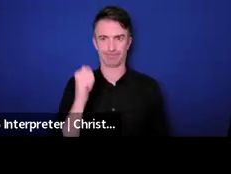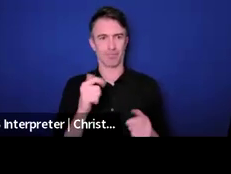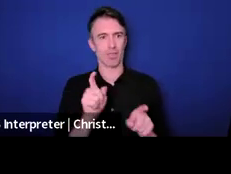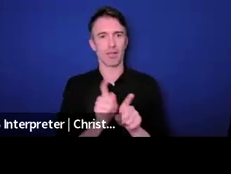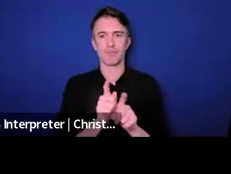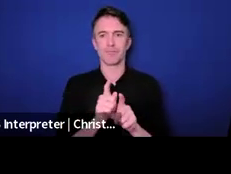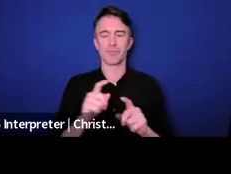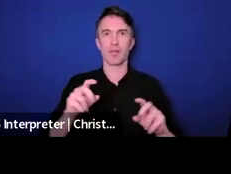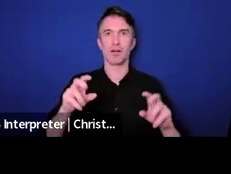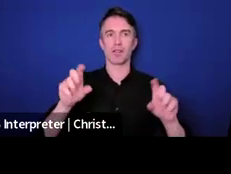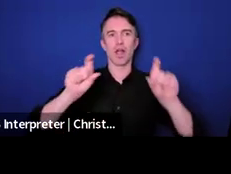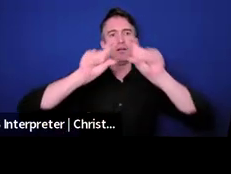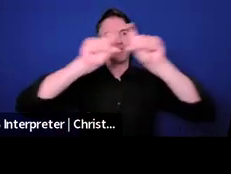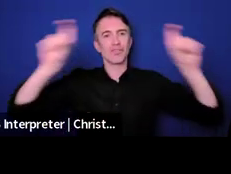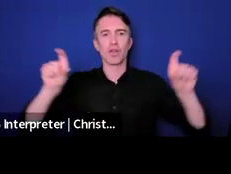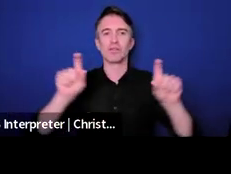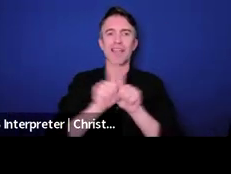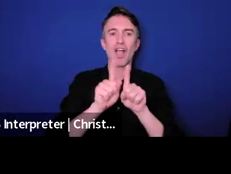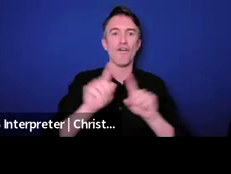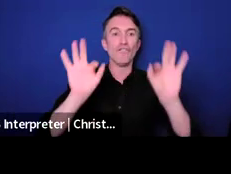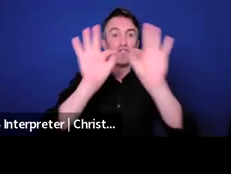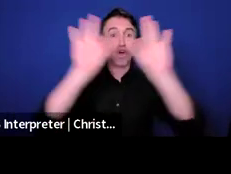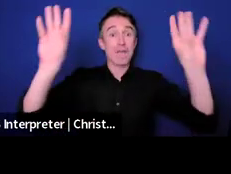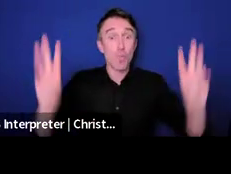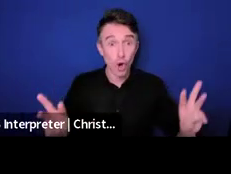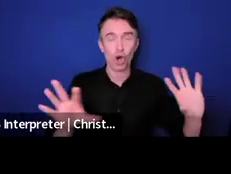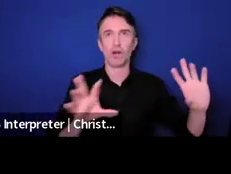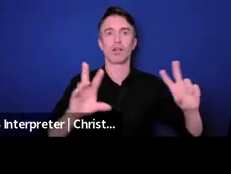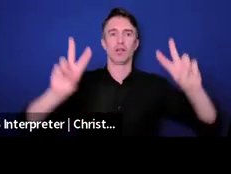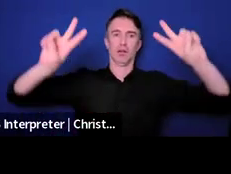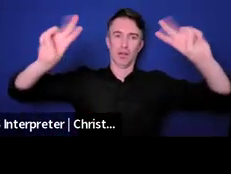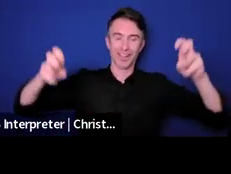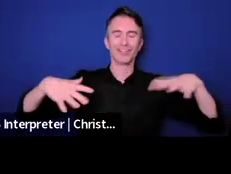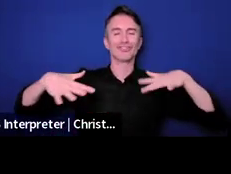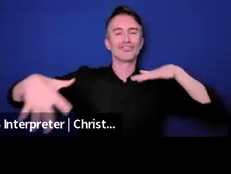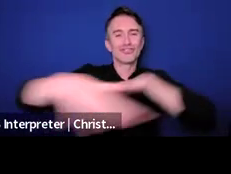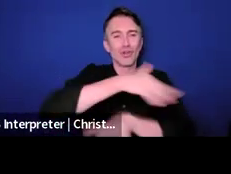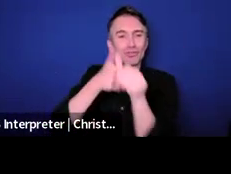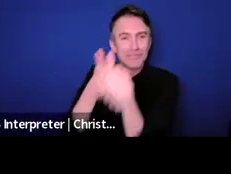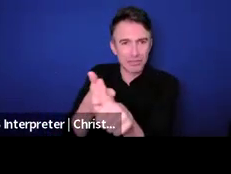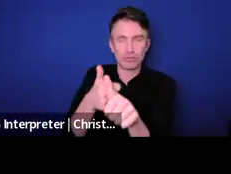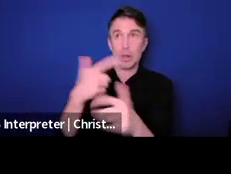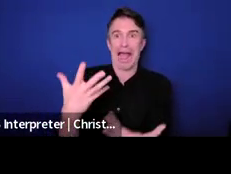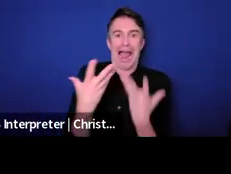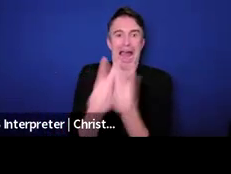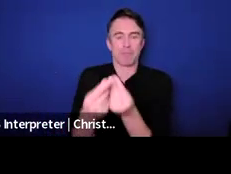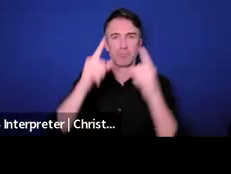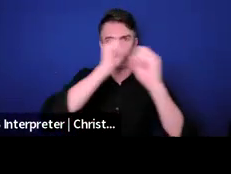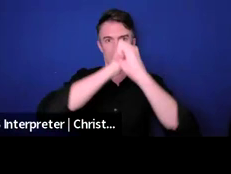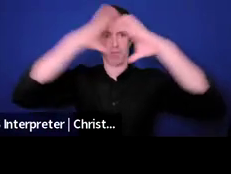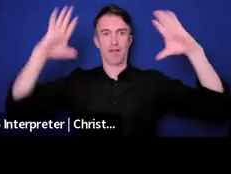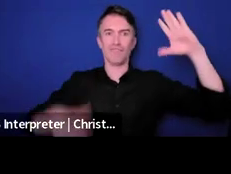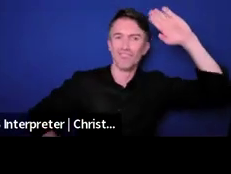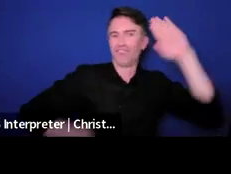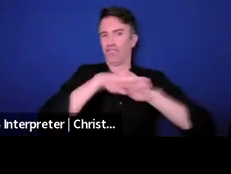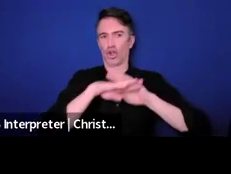what Lauren has already mentioned, is that linking care and support systems with social protection is feasible as an entry point, as